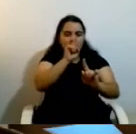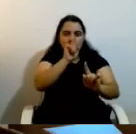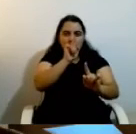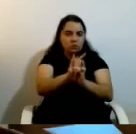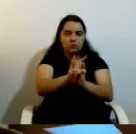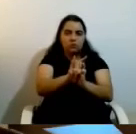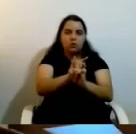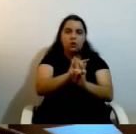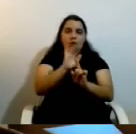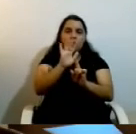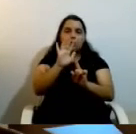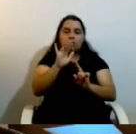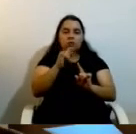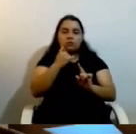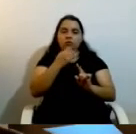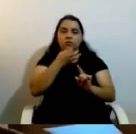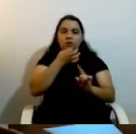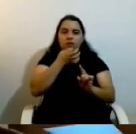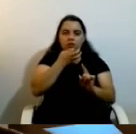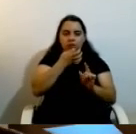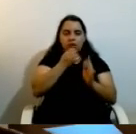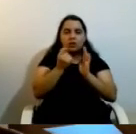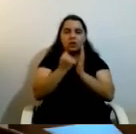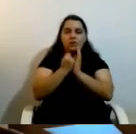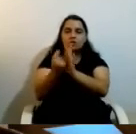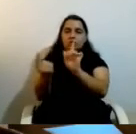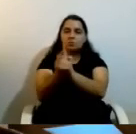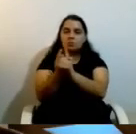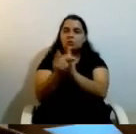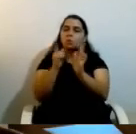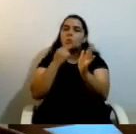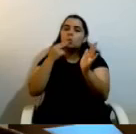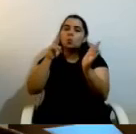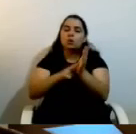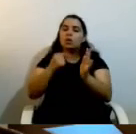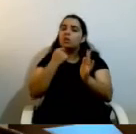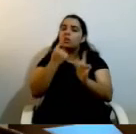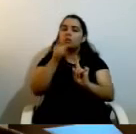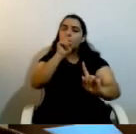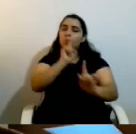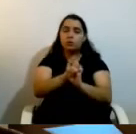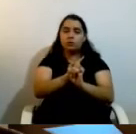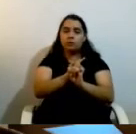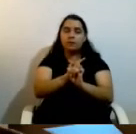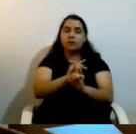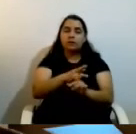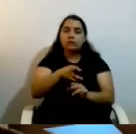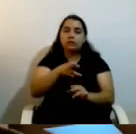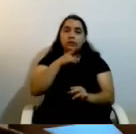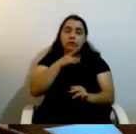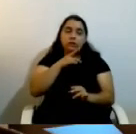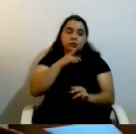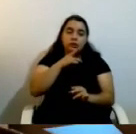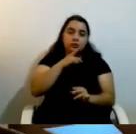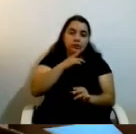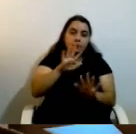personal assistance is about. I'm sorry to say that your pilot projects have nothing to do with